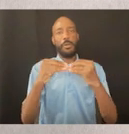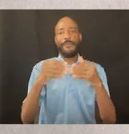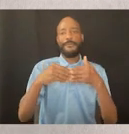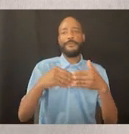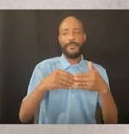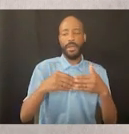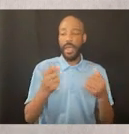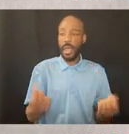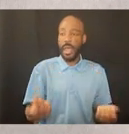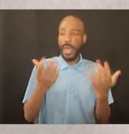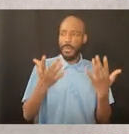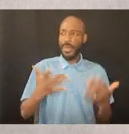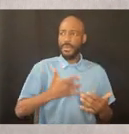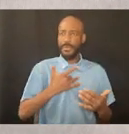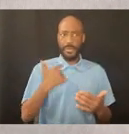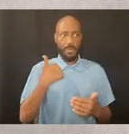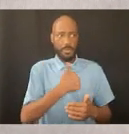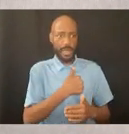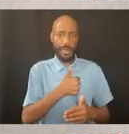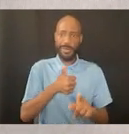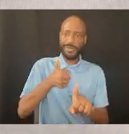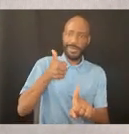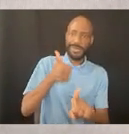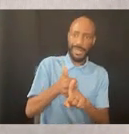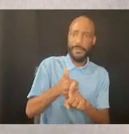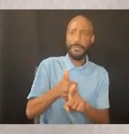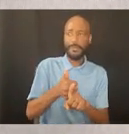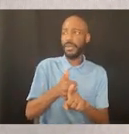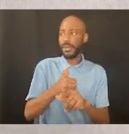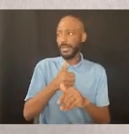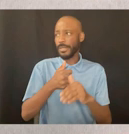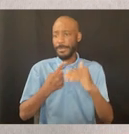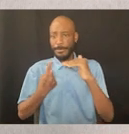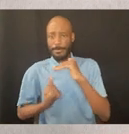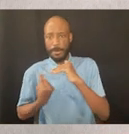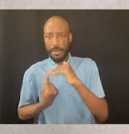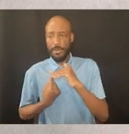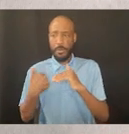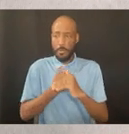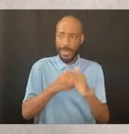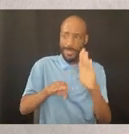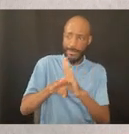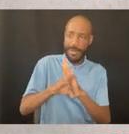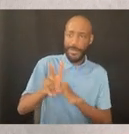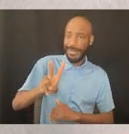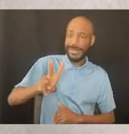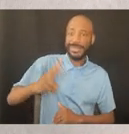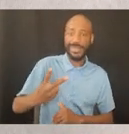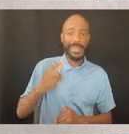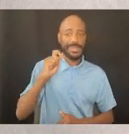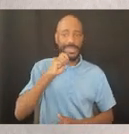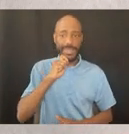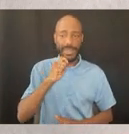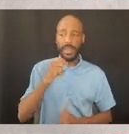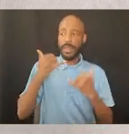in a self-imposed quarantine? Have we developed a second skin? Do we now have an armor of sorts to keep us